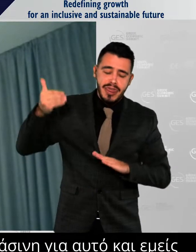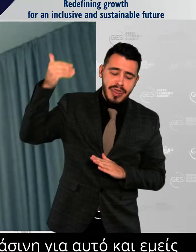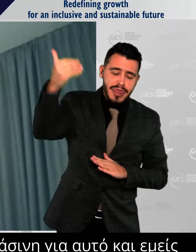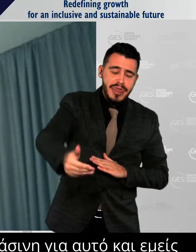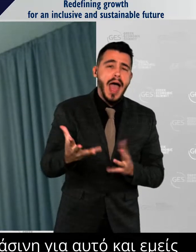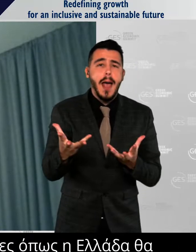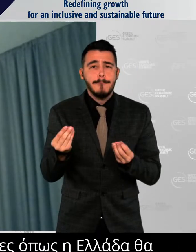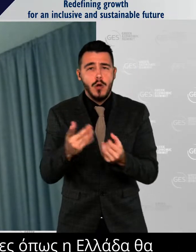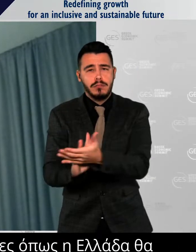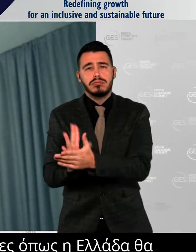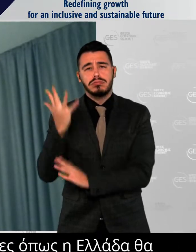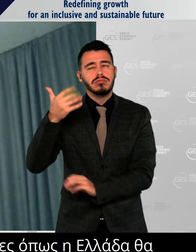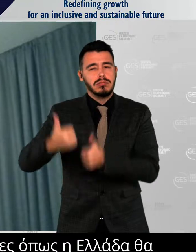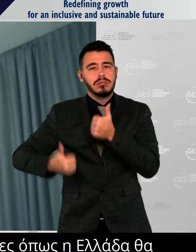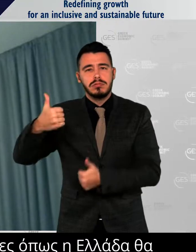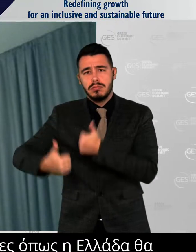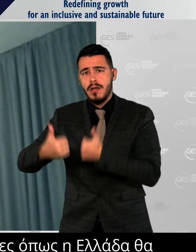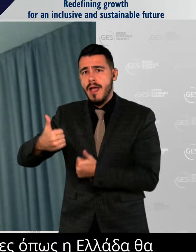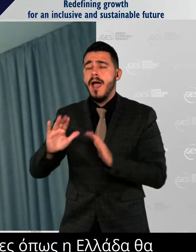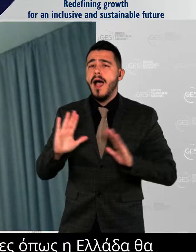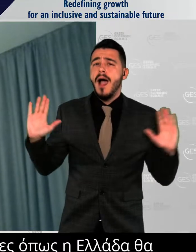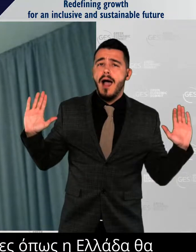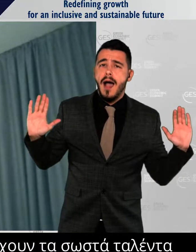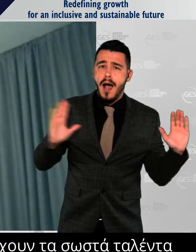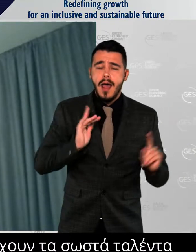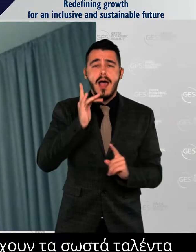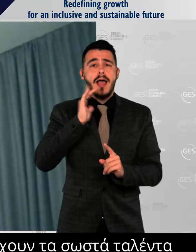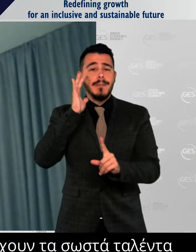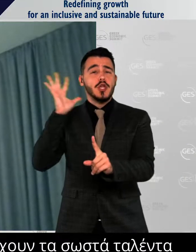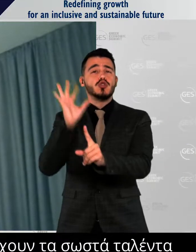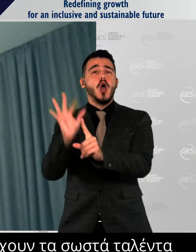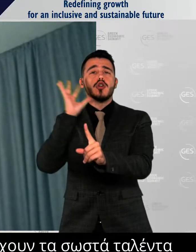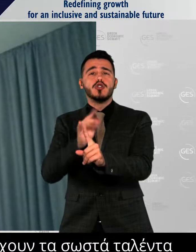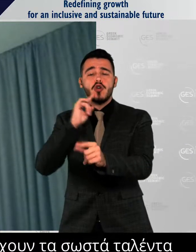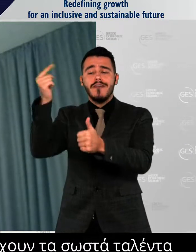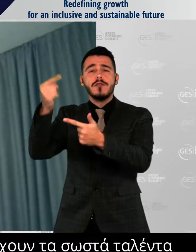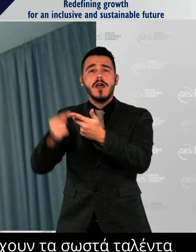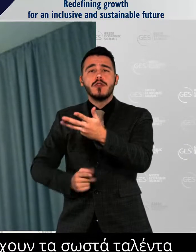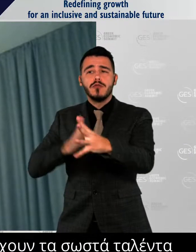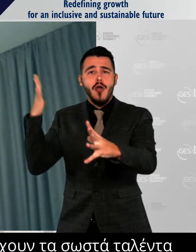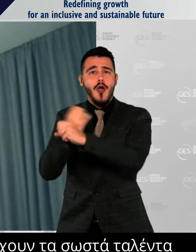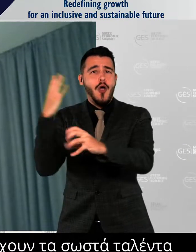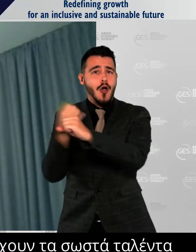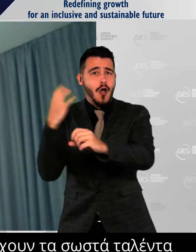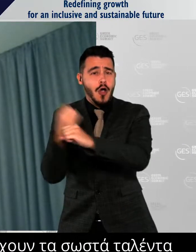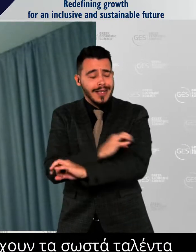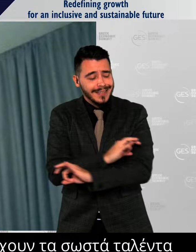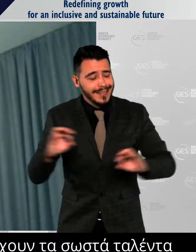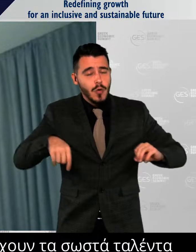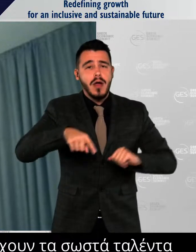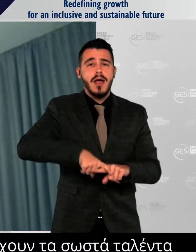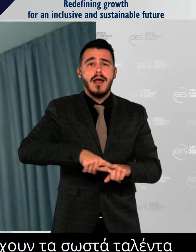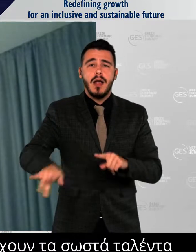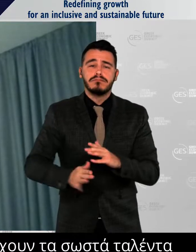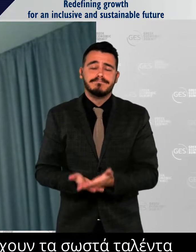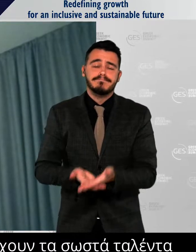in mind, powered by digital competencies to create different capability for countries, city enterprises